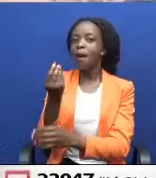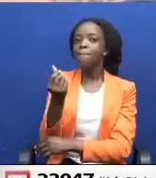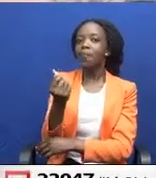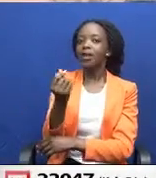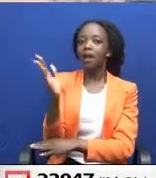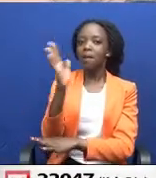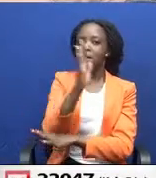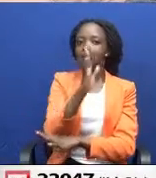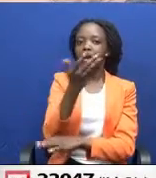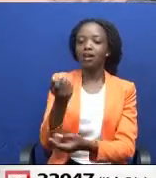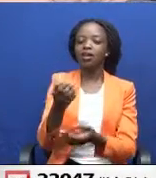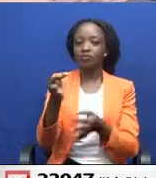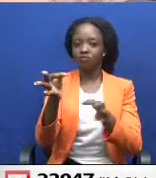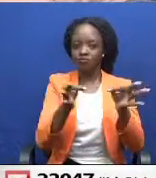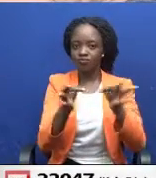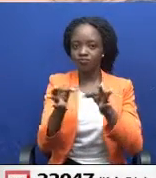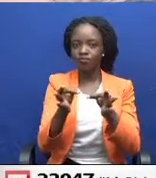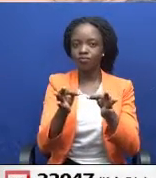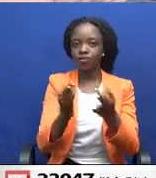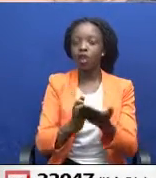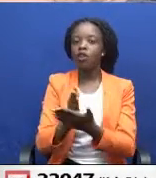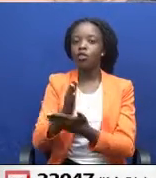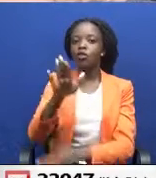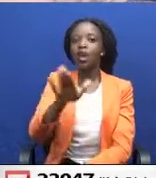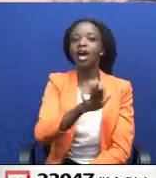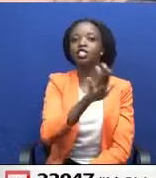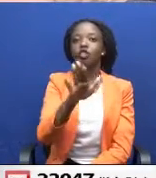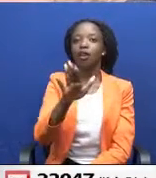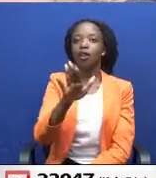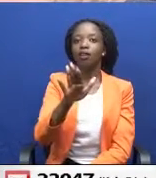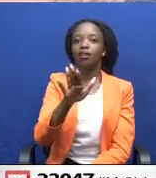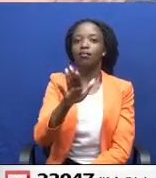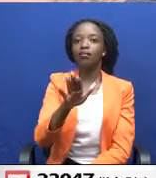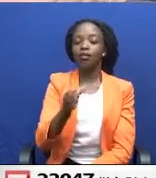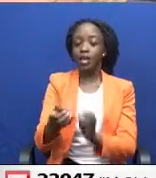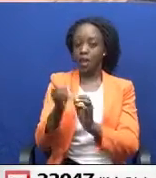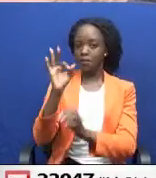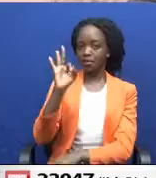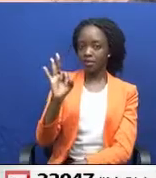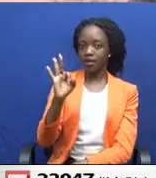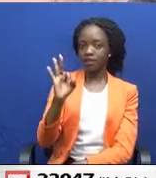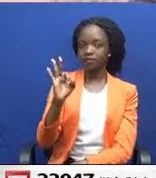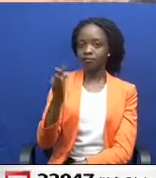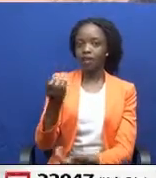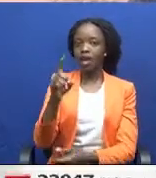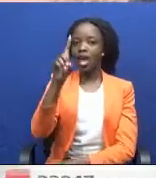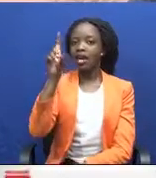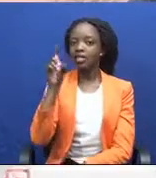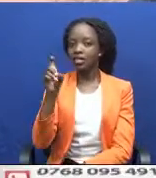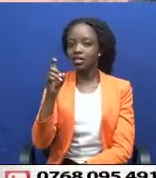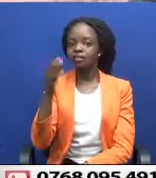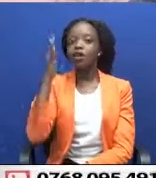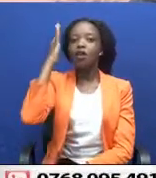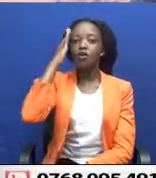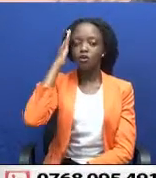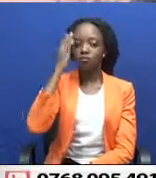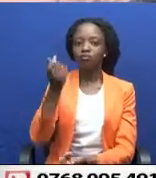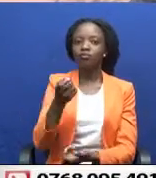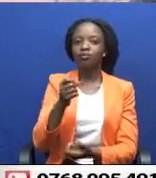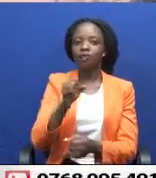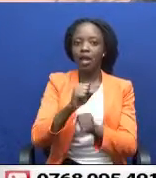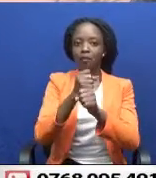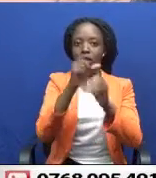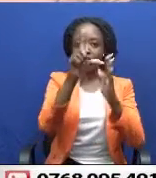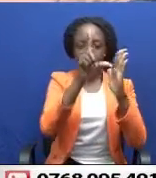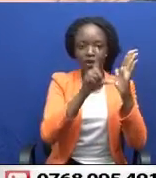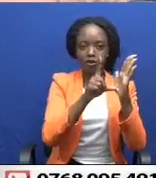as per the annual estimates passed by the National Assembly. 3, the Executive acknowledges that the judiciary is an independent